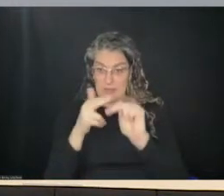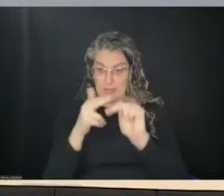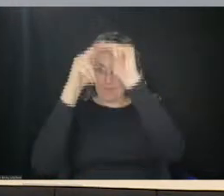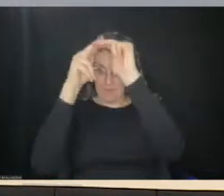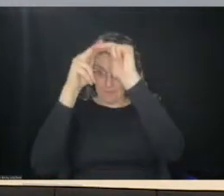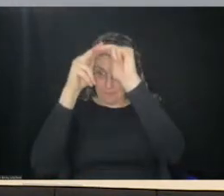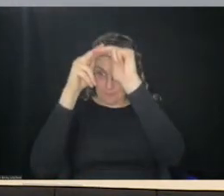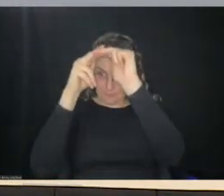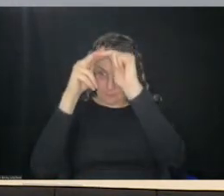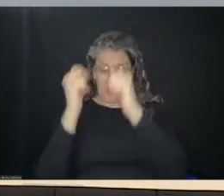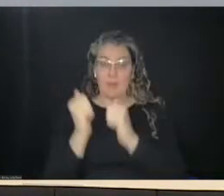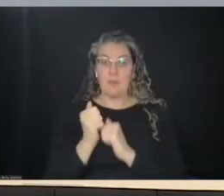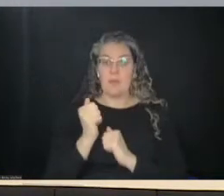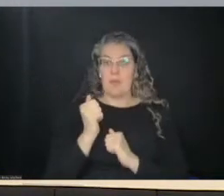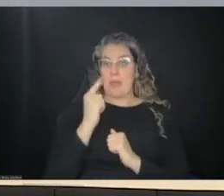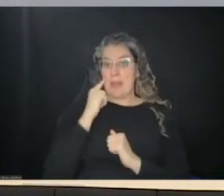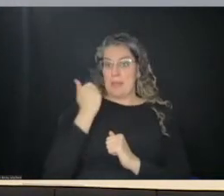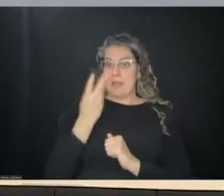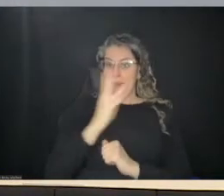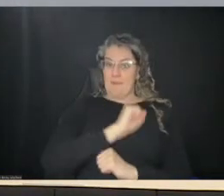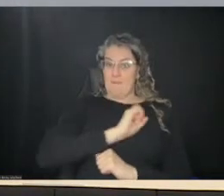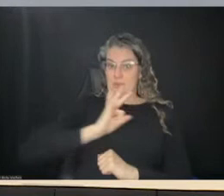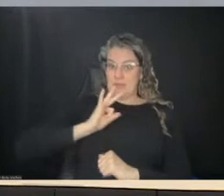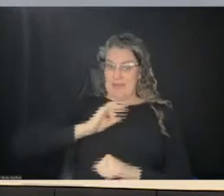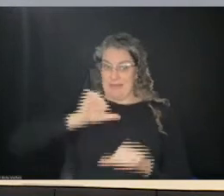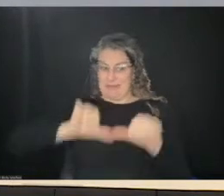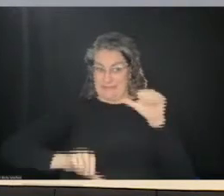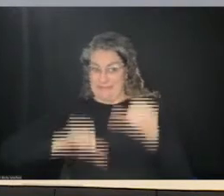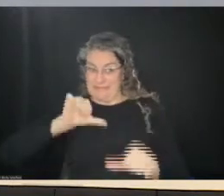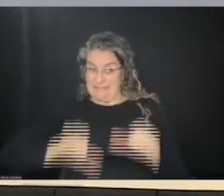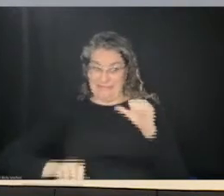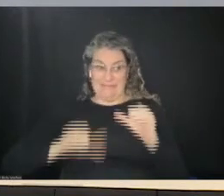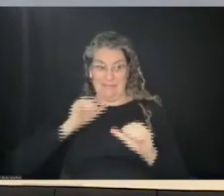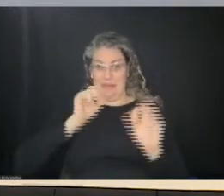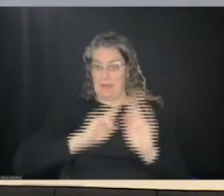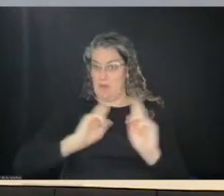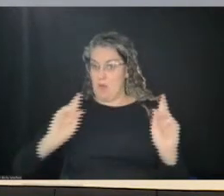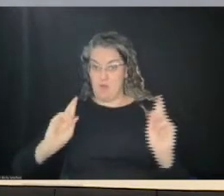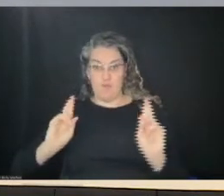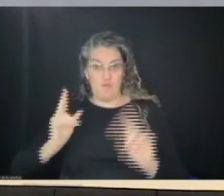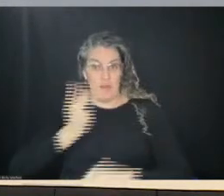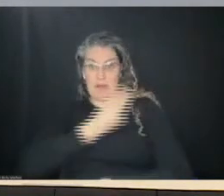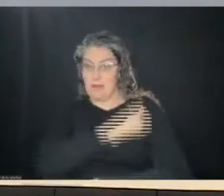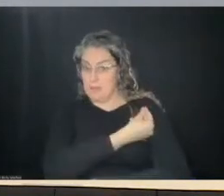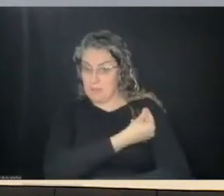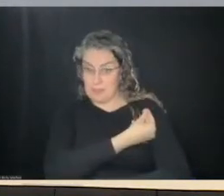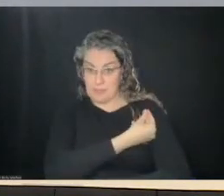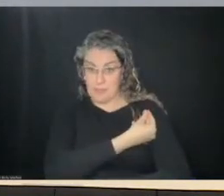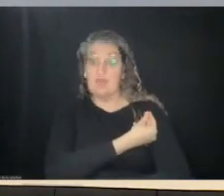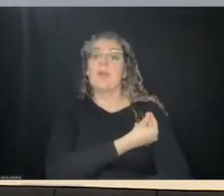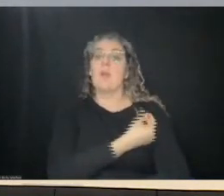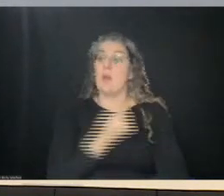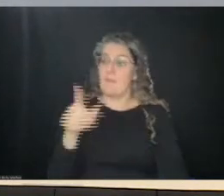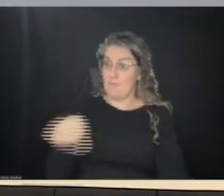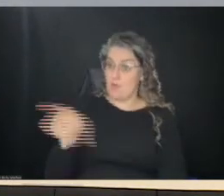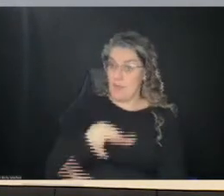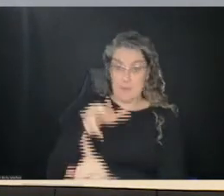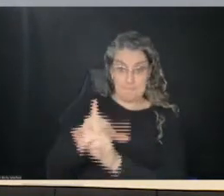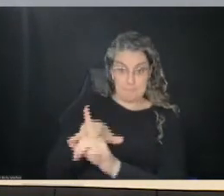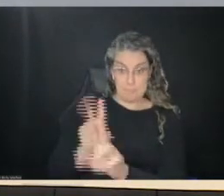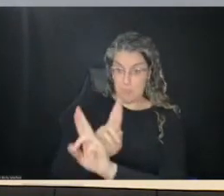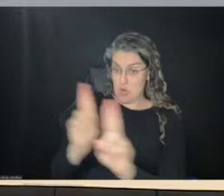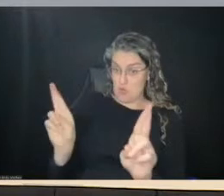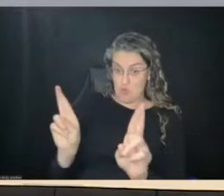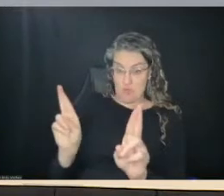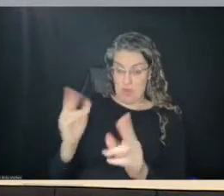hesitancy amongst certain staff. We know some staff have their appointments booked, which is great.